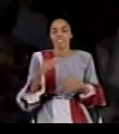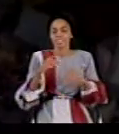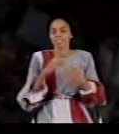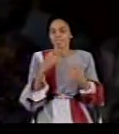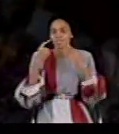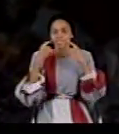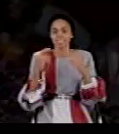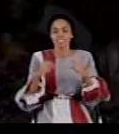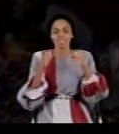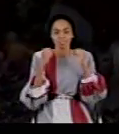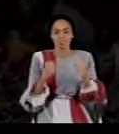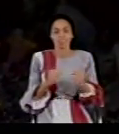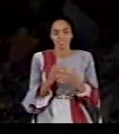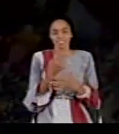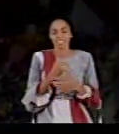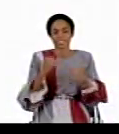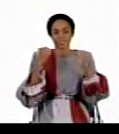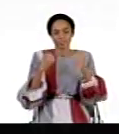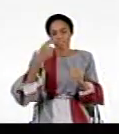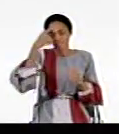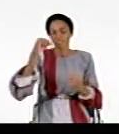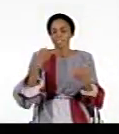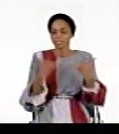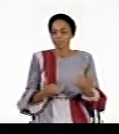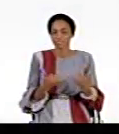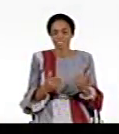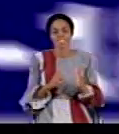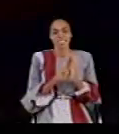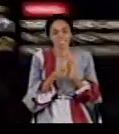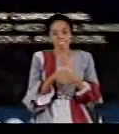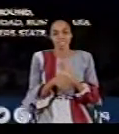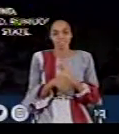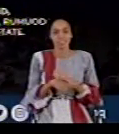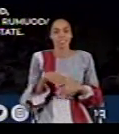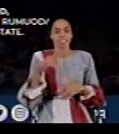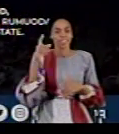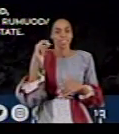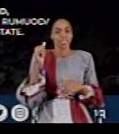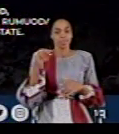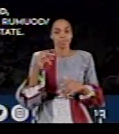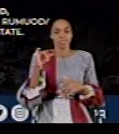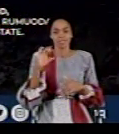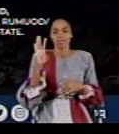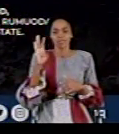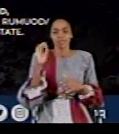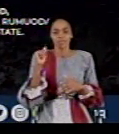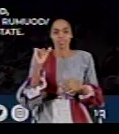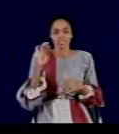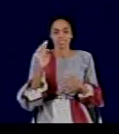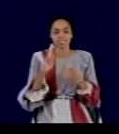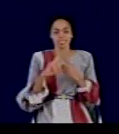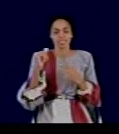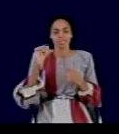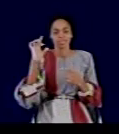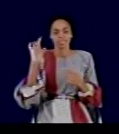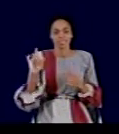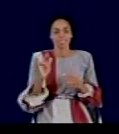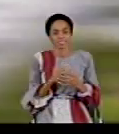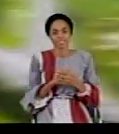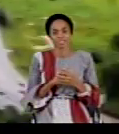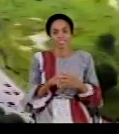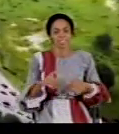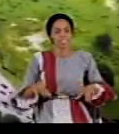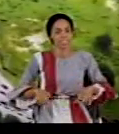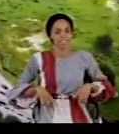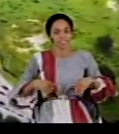There is power for the present hour. April 14th to April 18th. It's to propel the Easter retreat live from